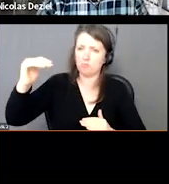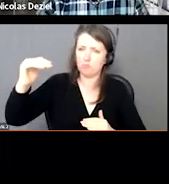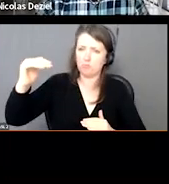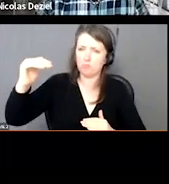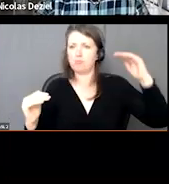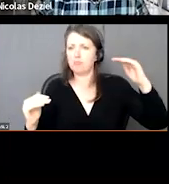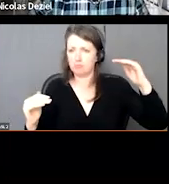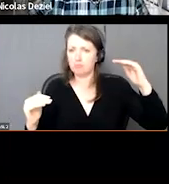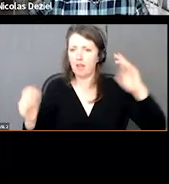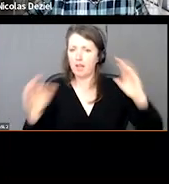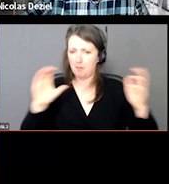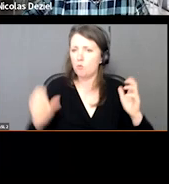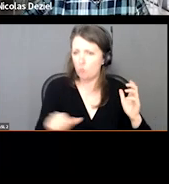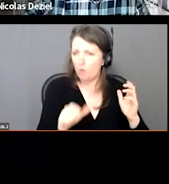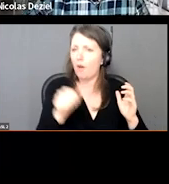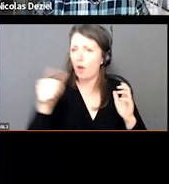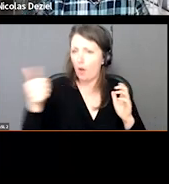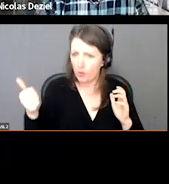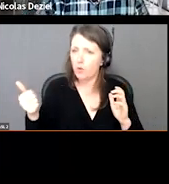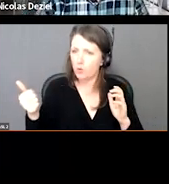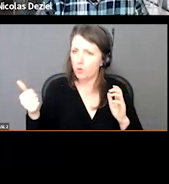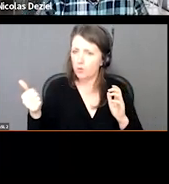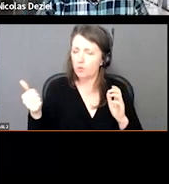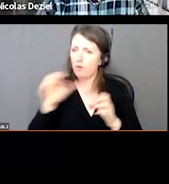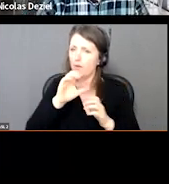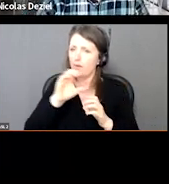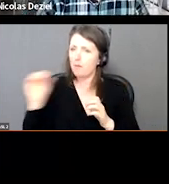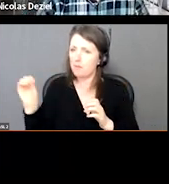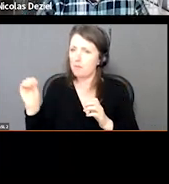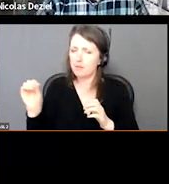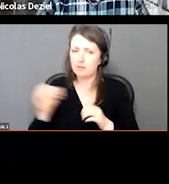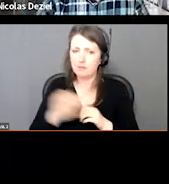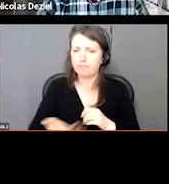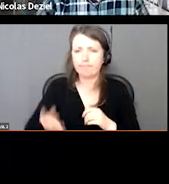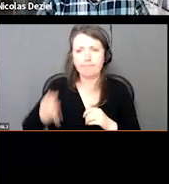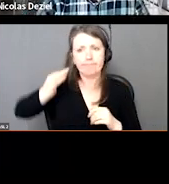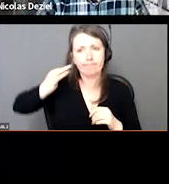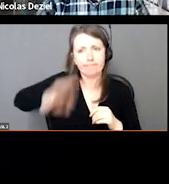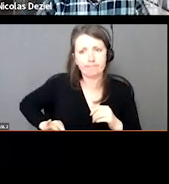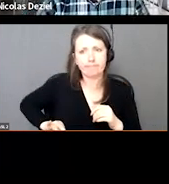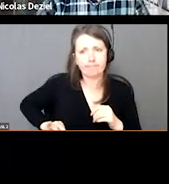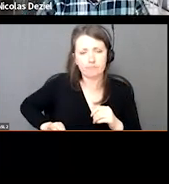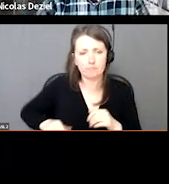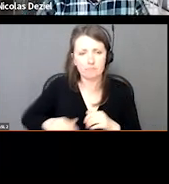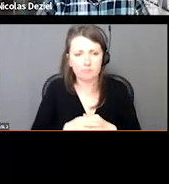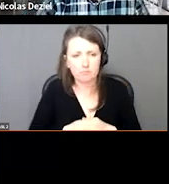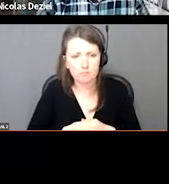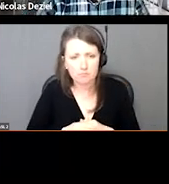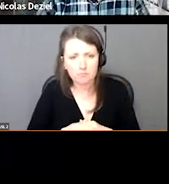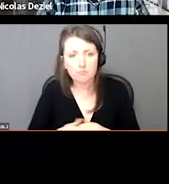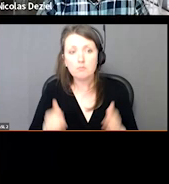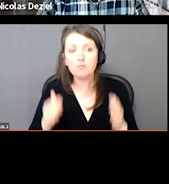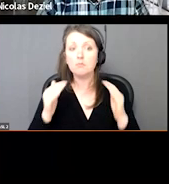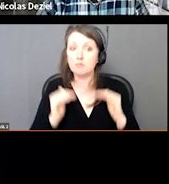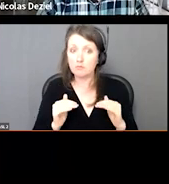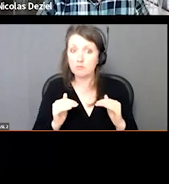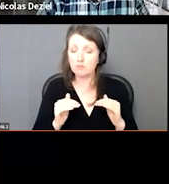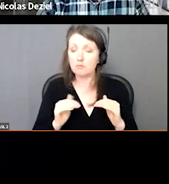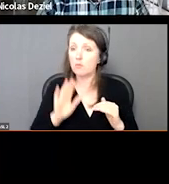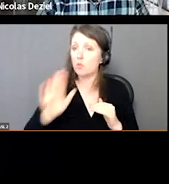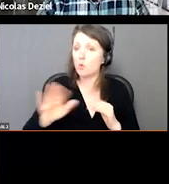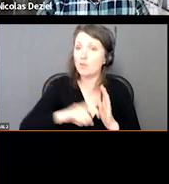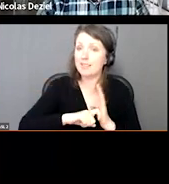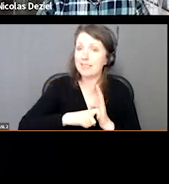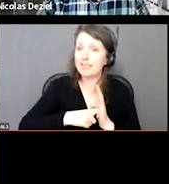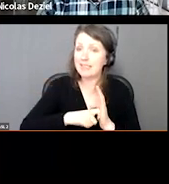person's products or services apart from those of others. And lastly, it can also help secure your position in key target markets. Let's